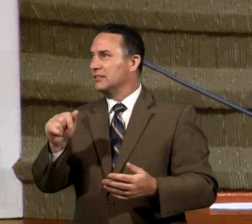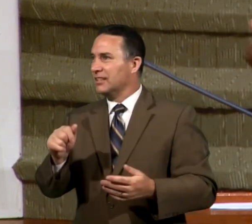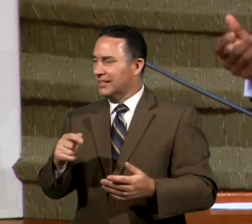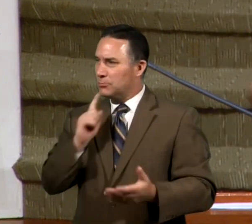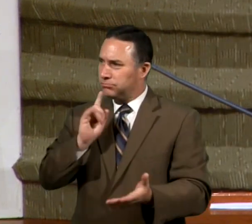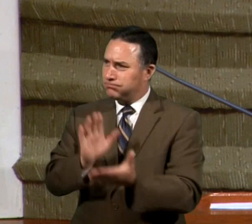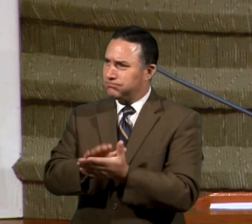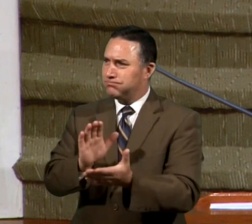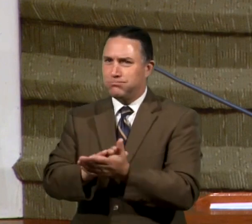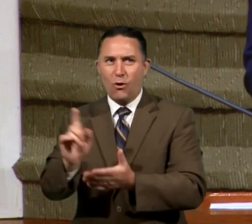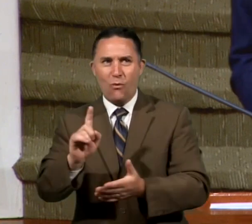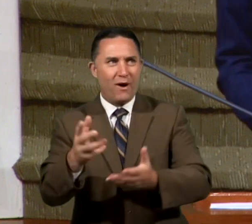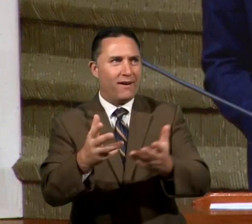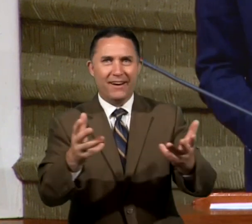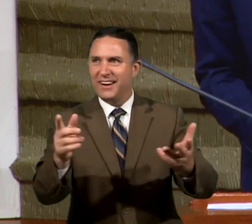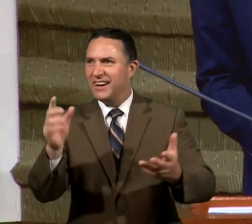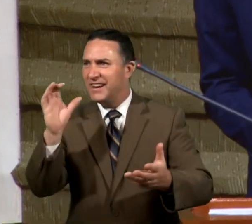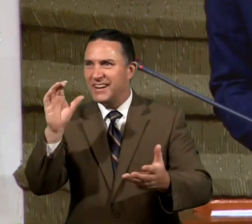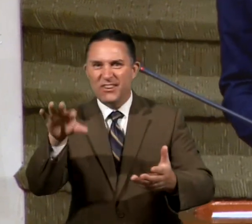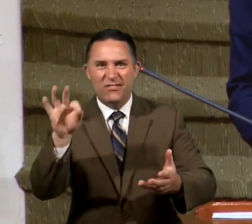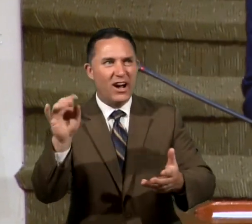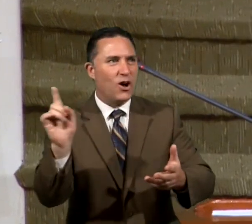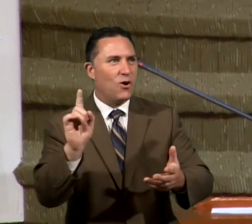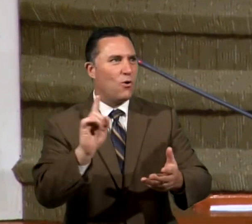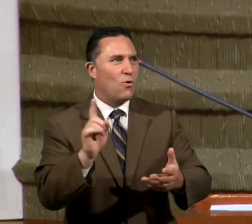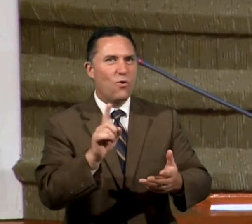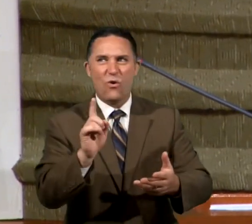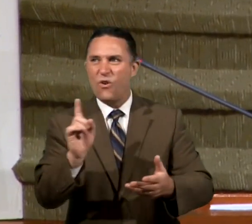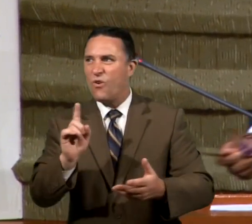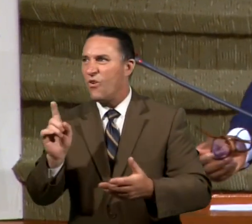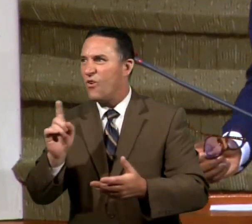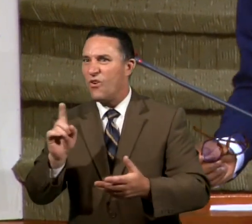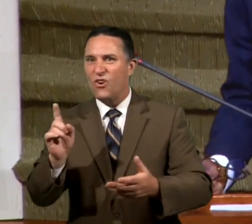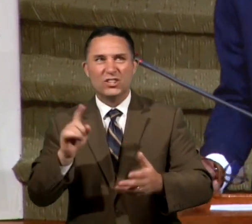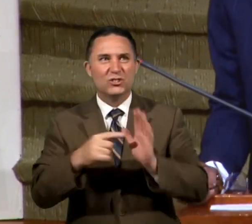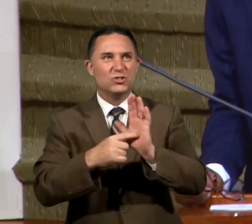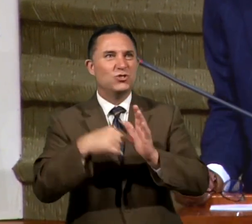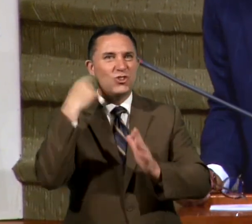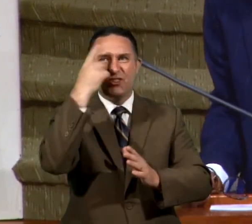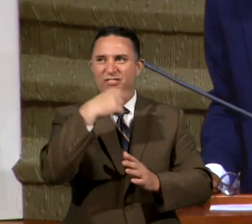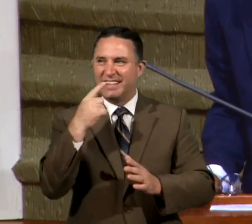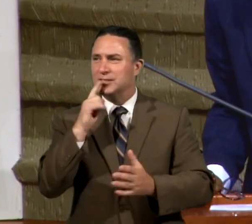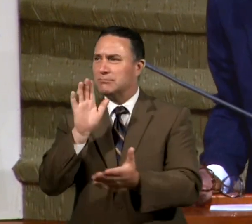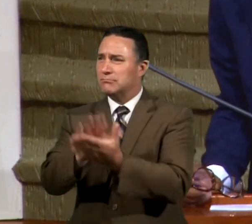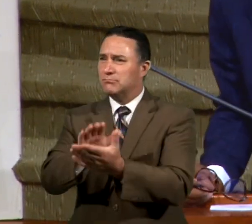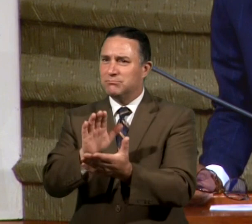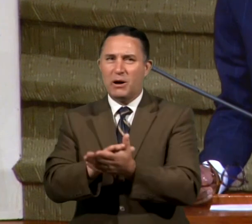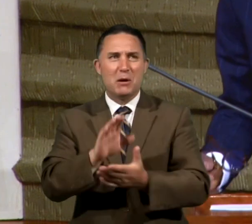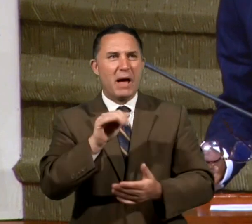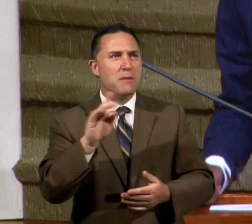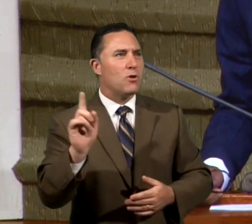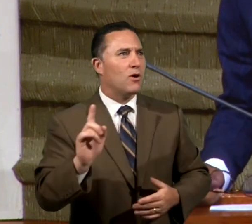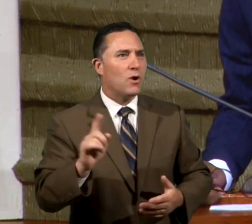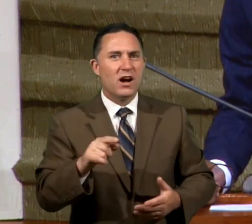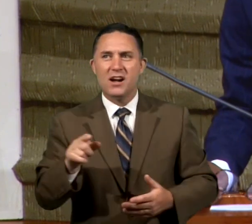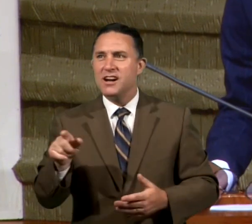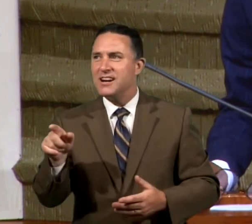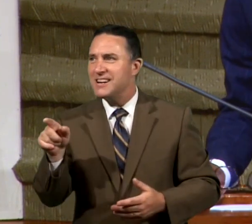you a compliment, babe. Wherever you are, I got to find you. I got to figure out where you are. You got to at least show your face so I can compliment you, babe. Come on now.